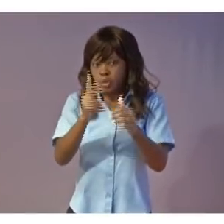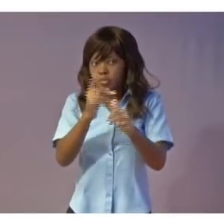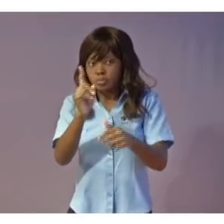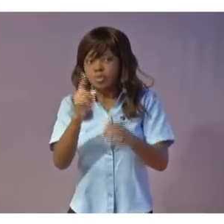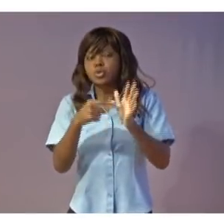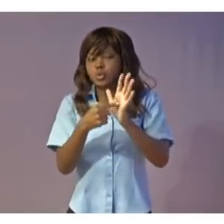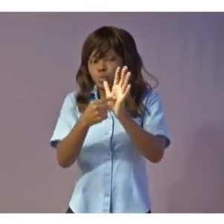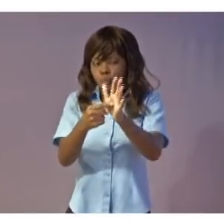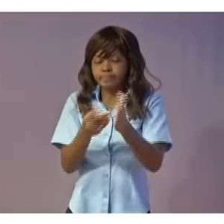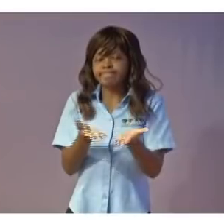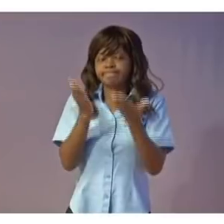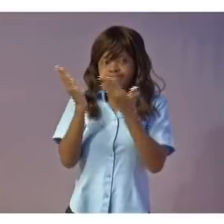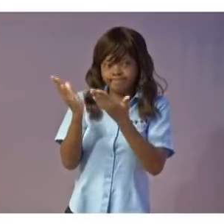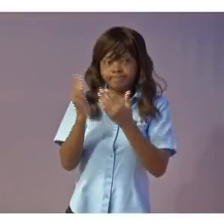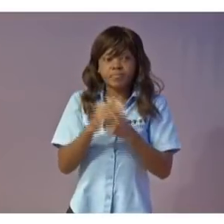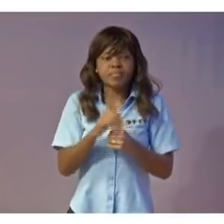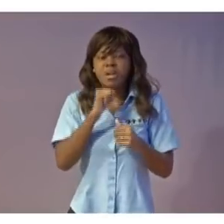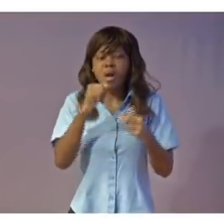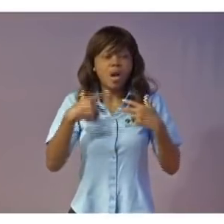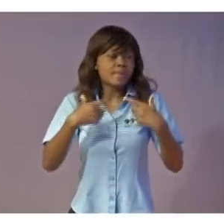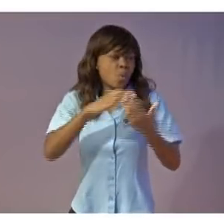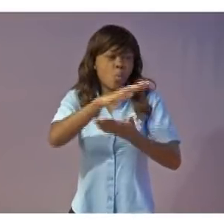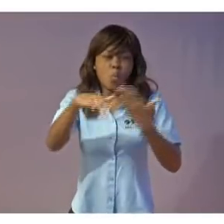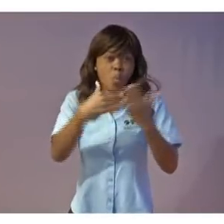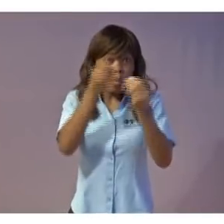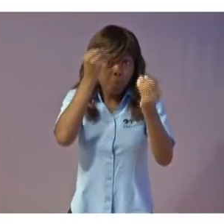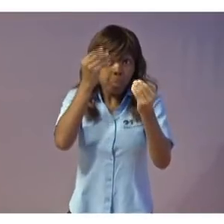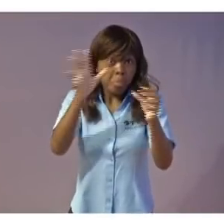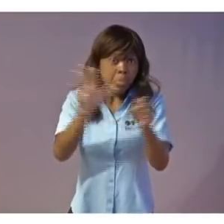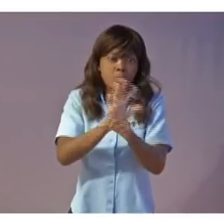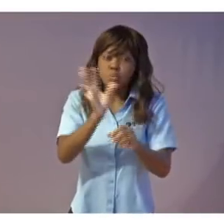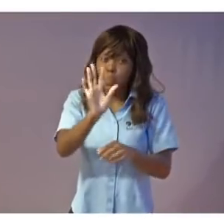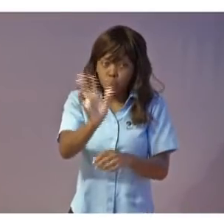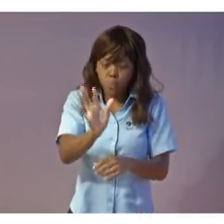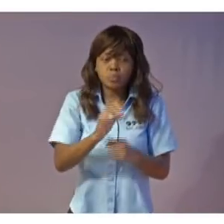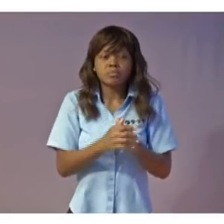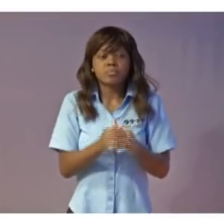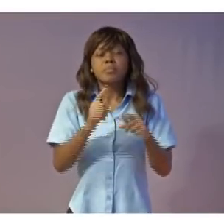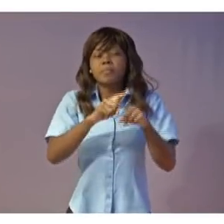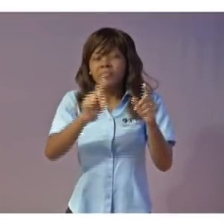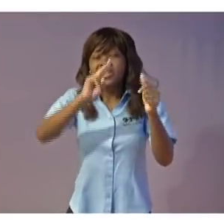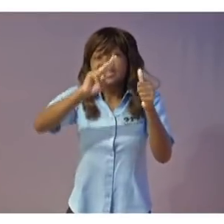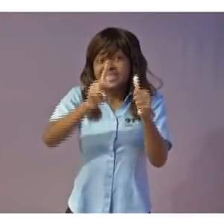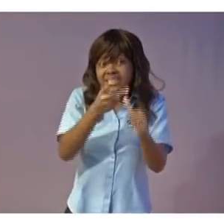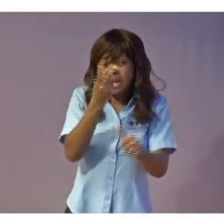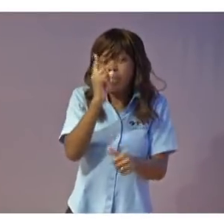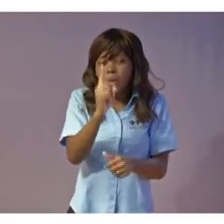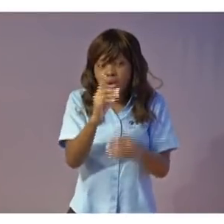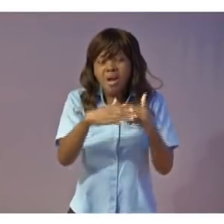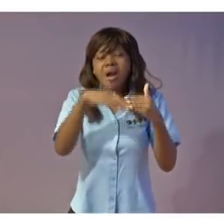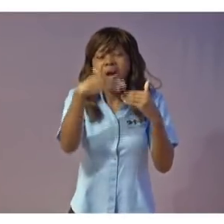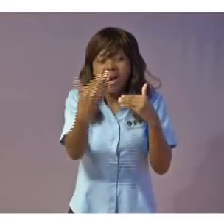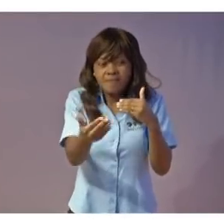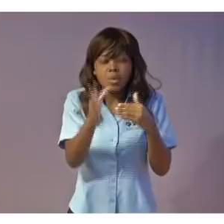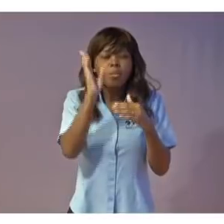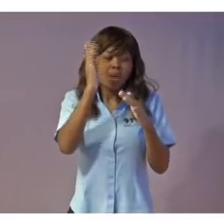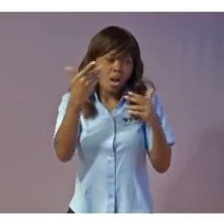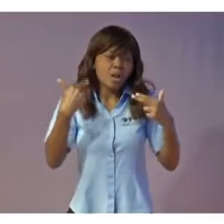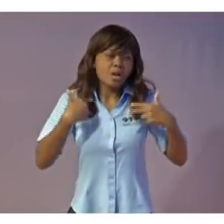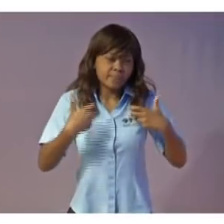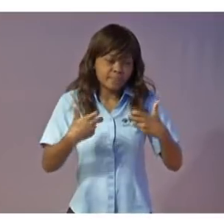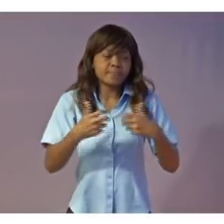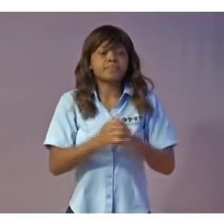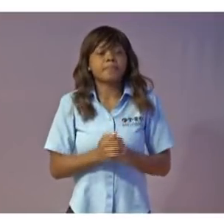from persons in the community, in the media, and looking at what are the new data sets that need to